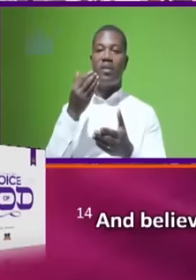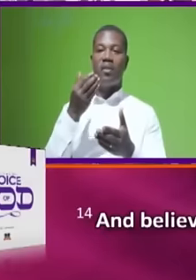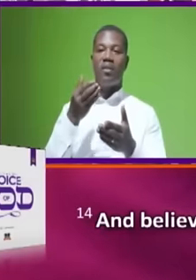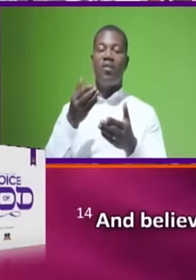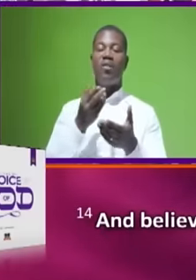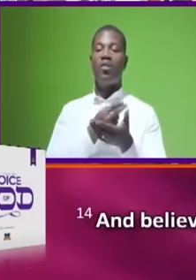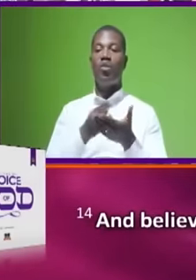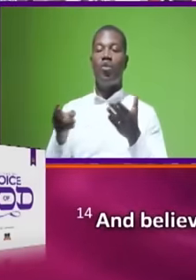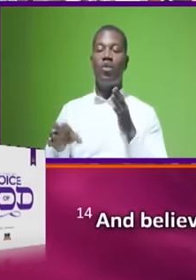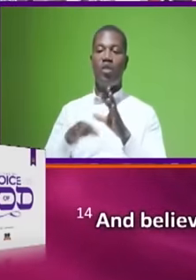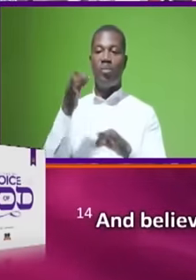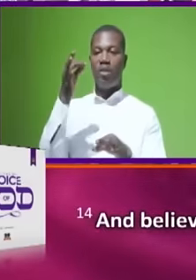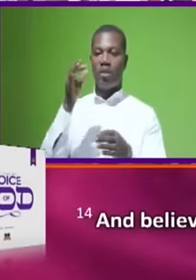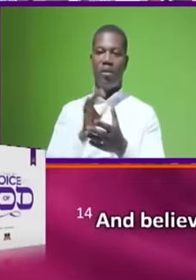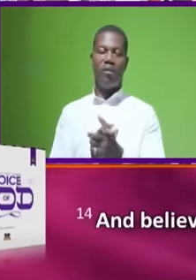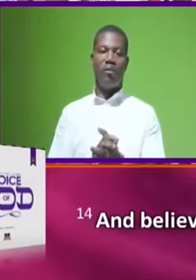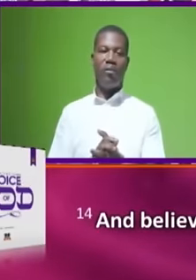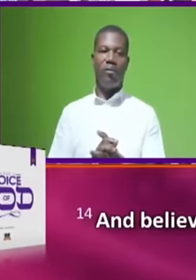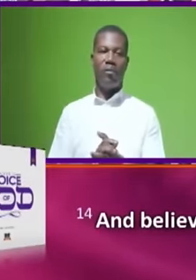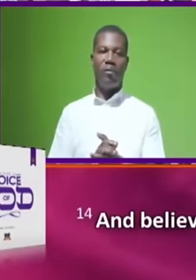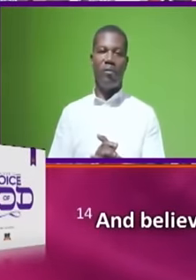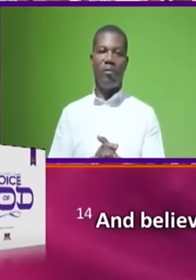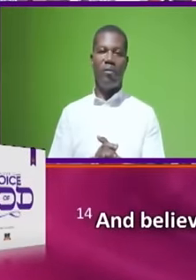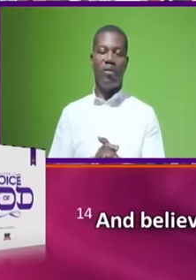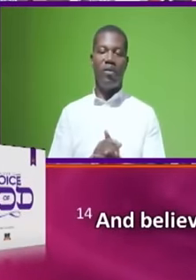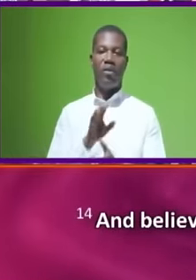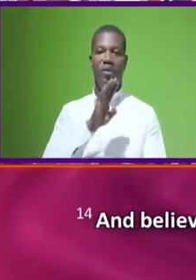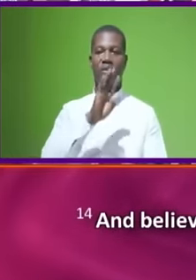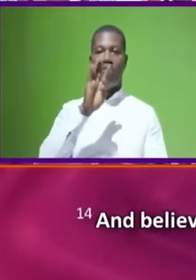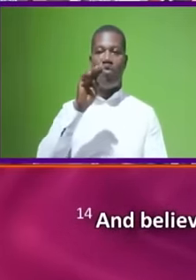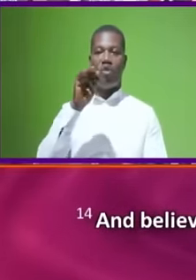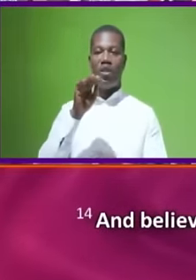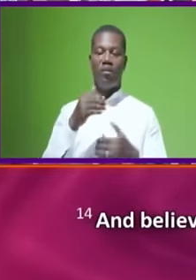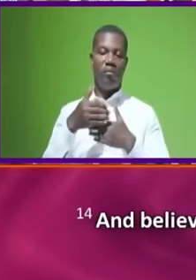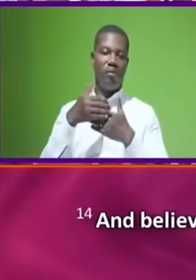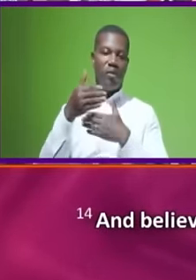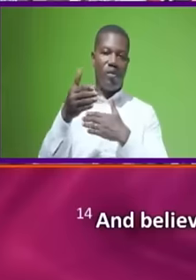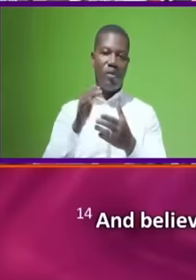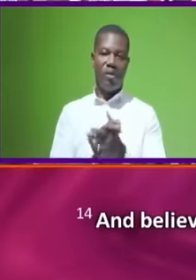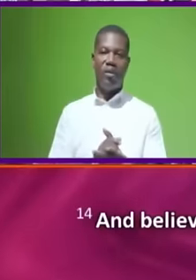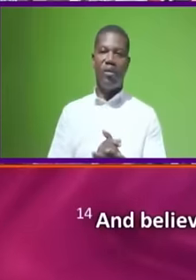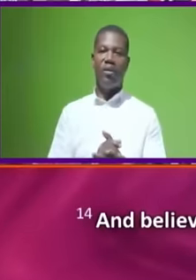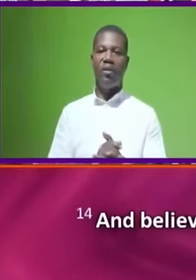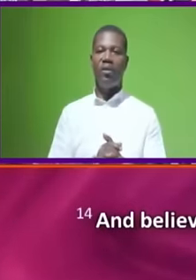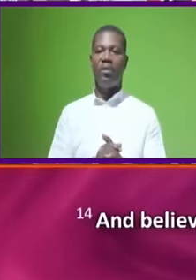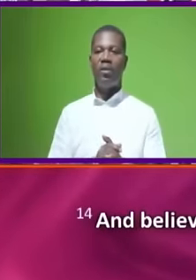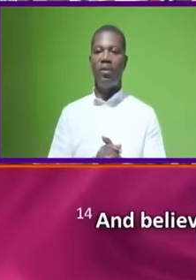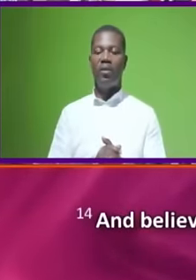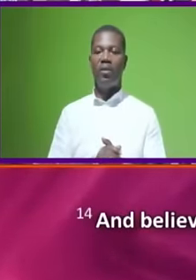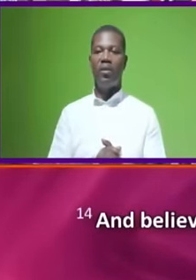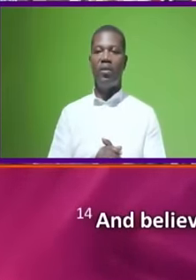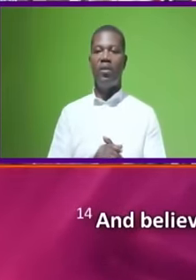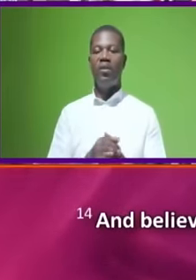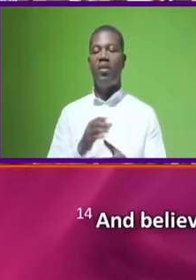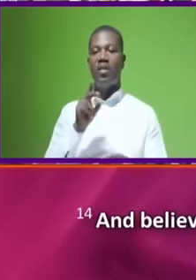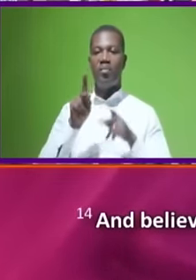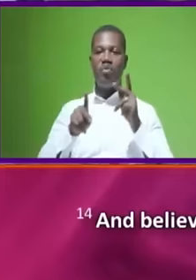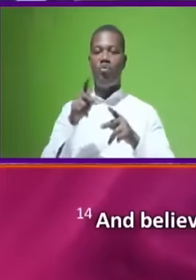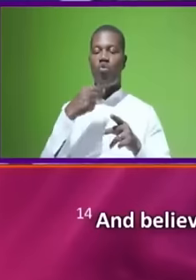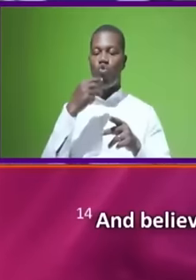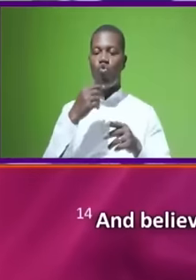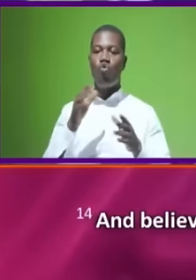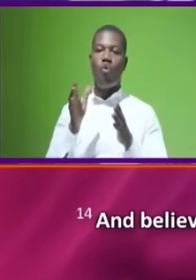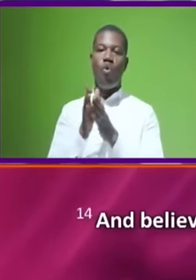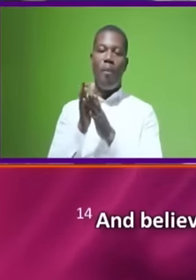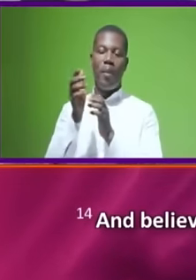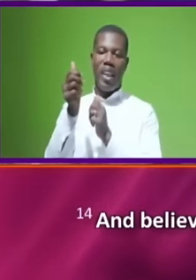against the Holy Ghost. Yes. Verse 14. Aha. Na odi nipa a ogidi ye no. Na